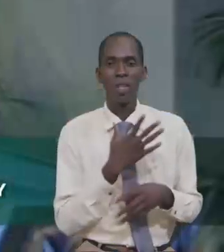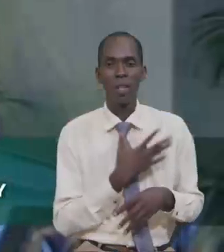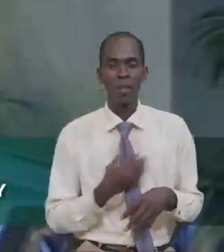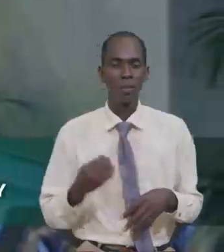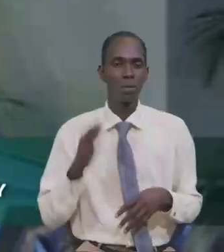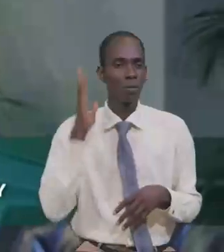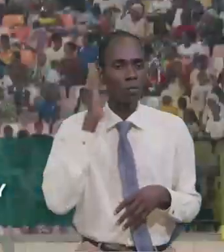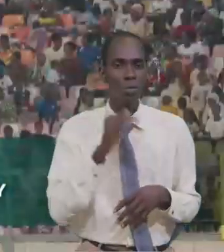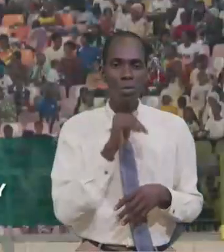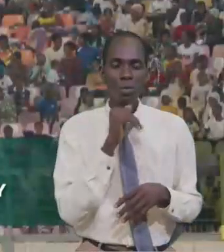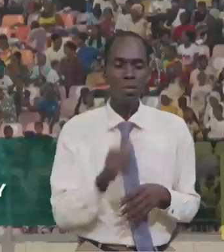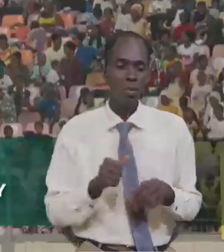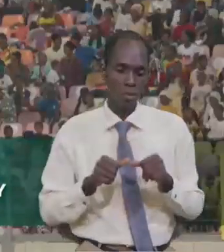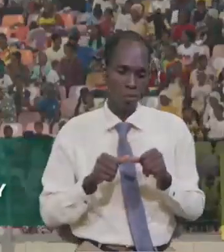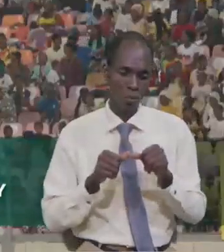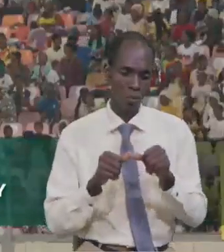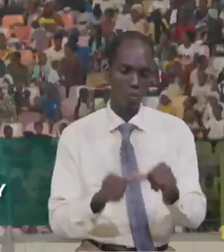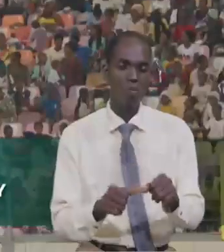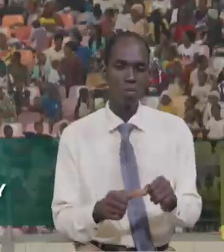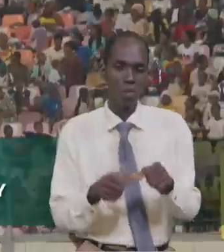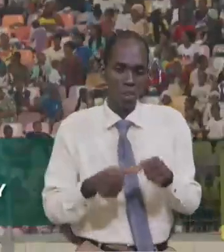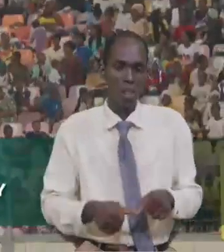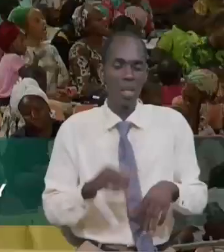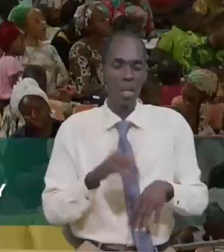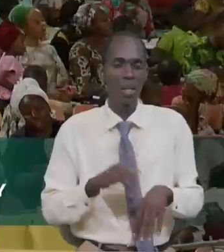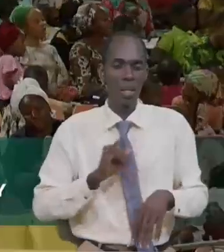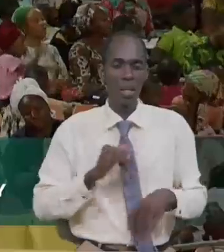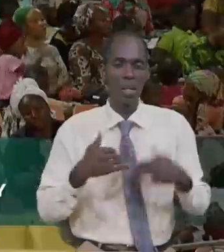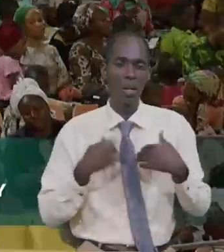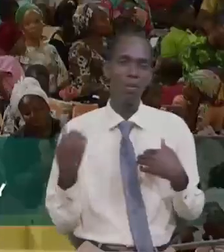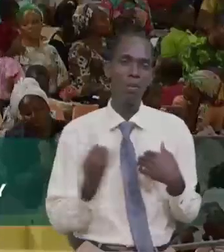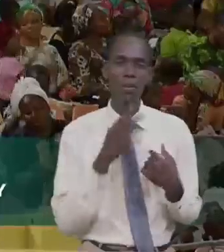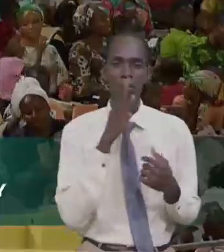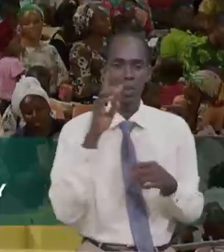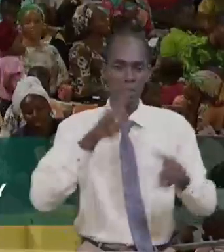Confidently, I will not remain as I've always been.